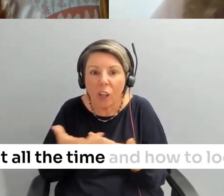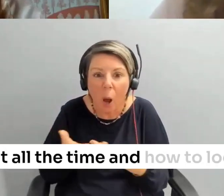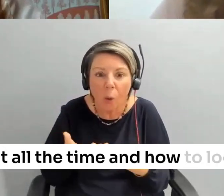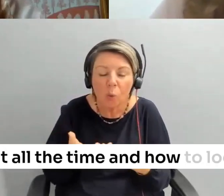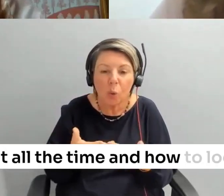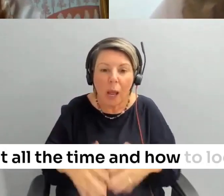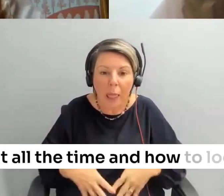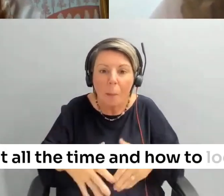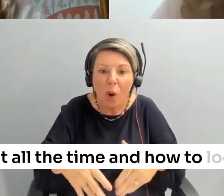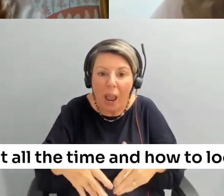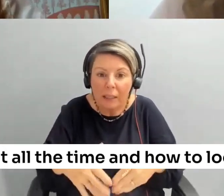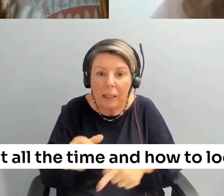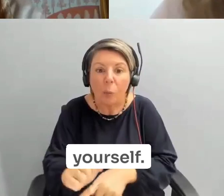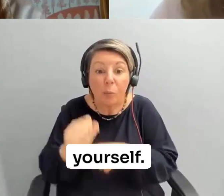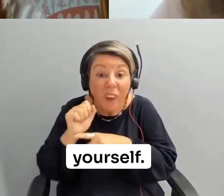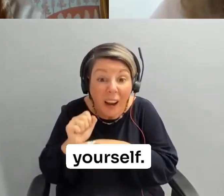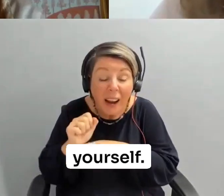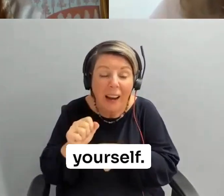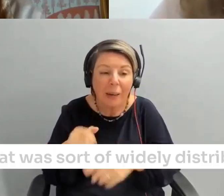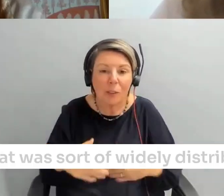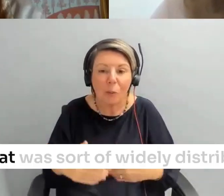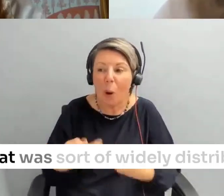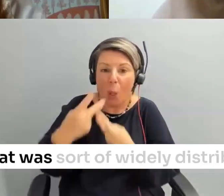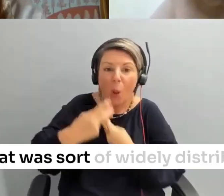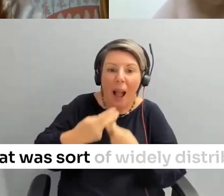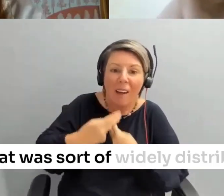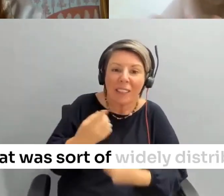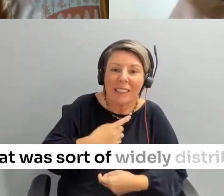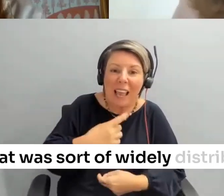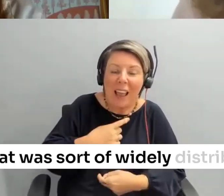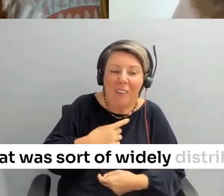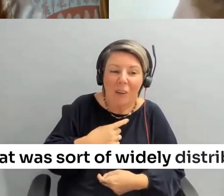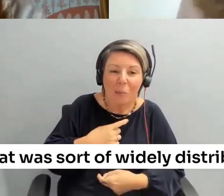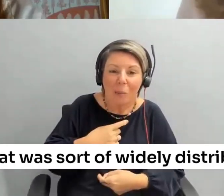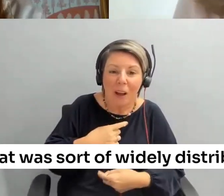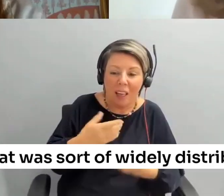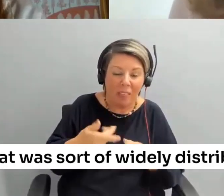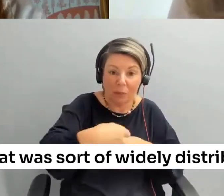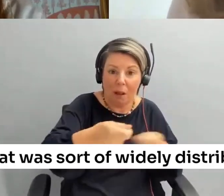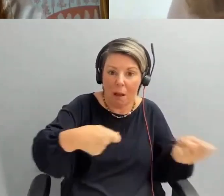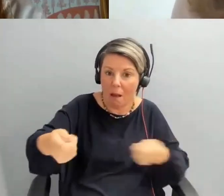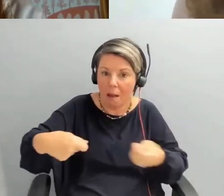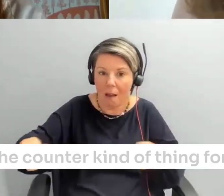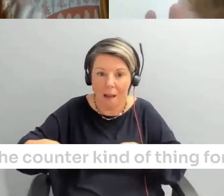the time, and how to look after yourself. And that was sort of widely distributed,